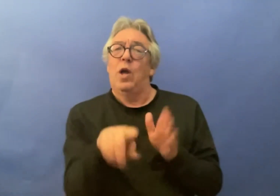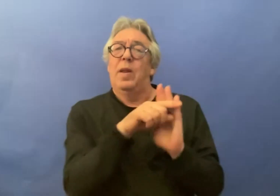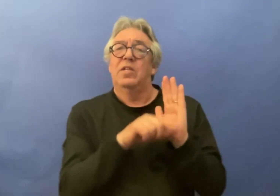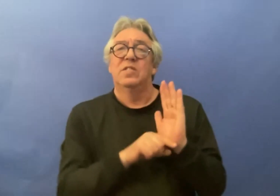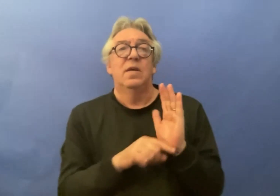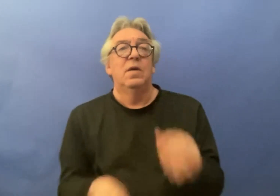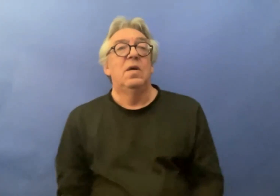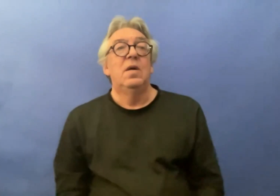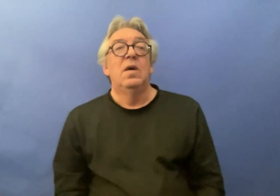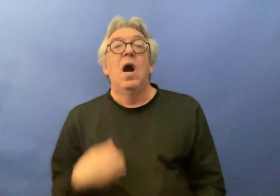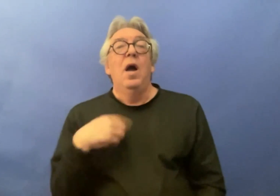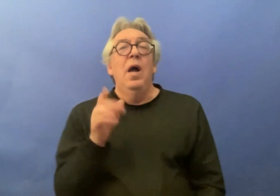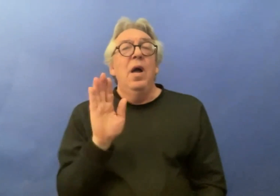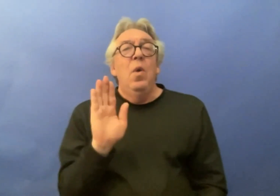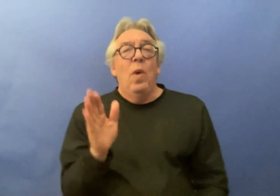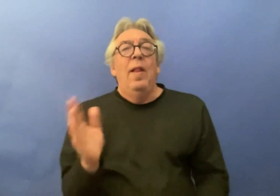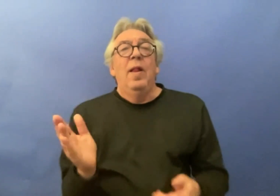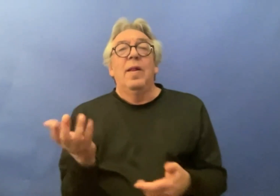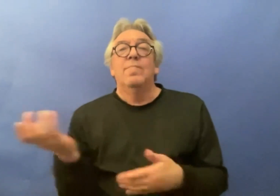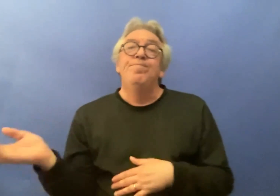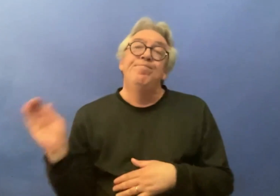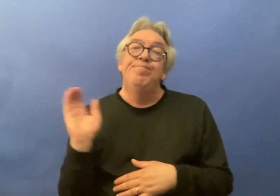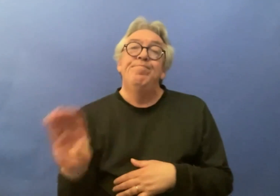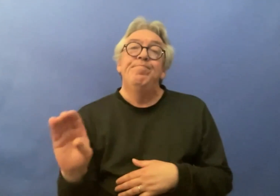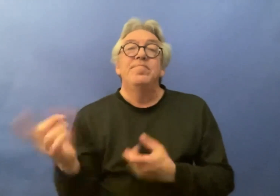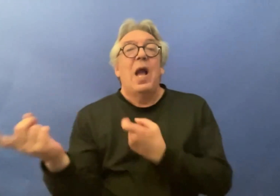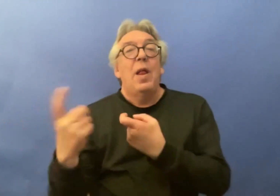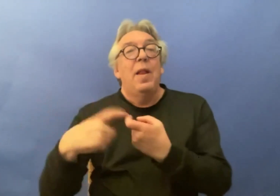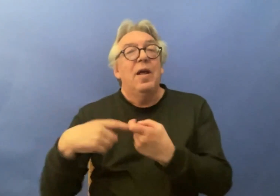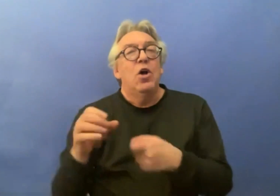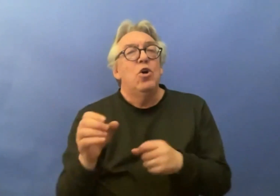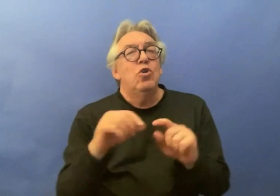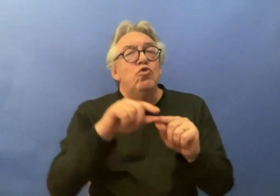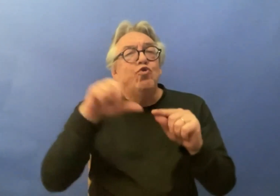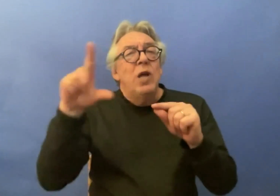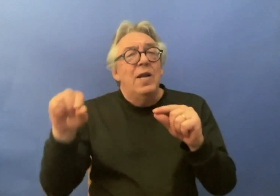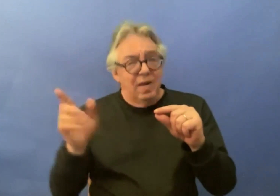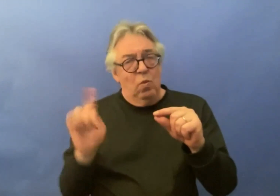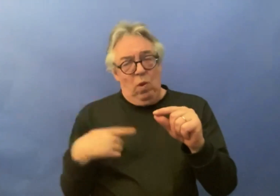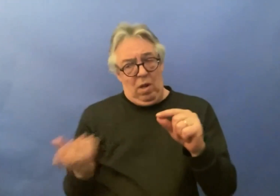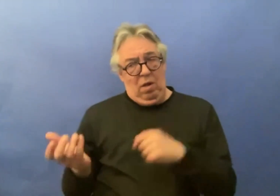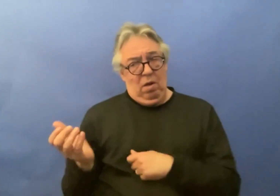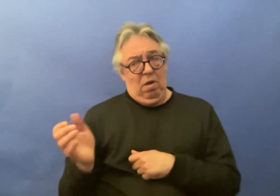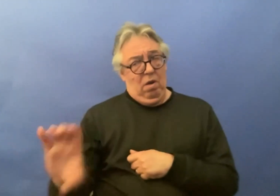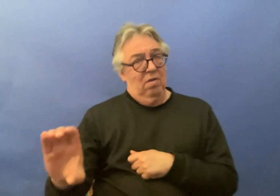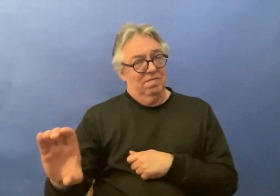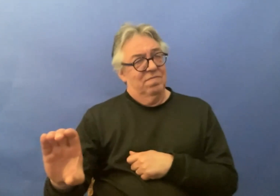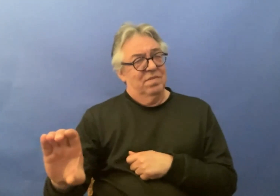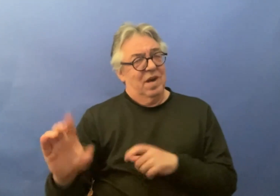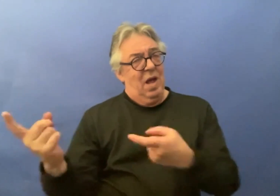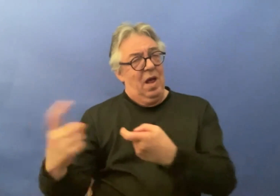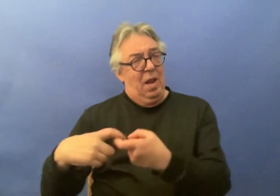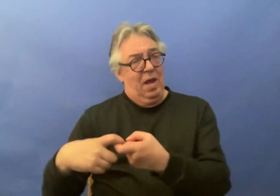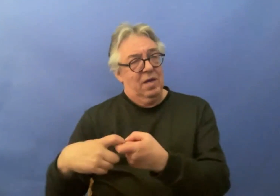standards for camp management. In there, you can find the annex that looks at